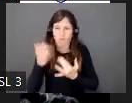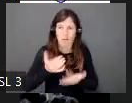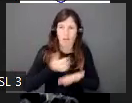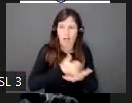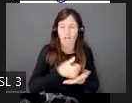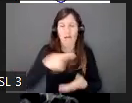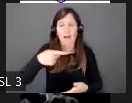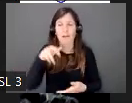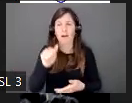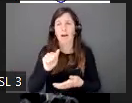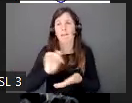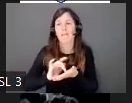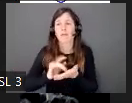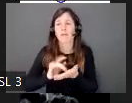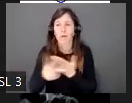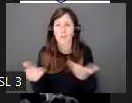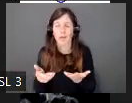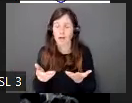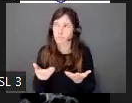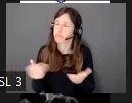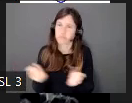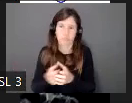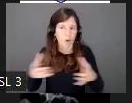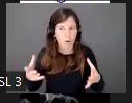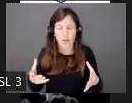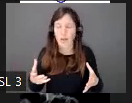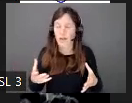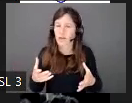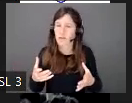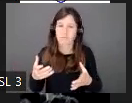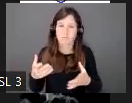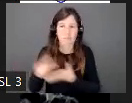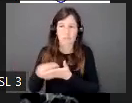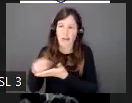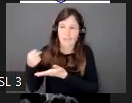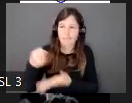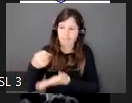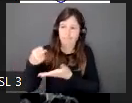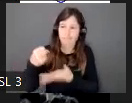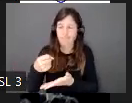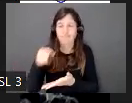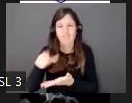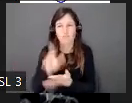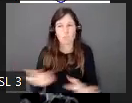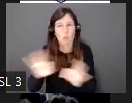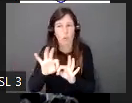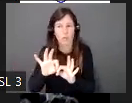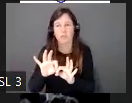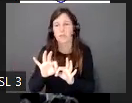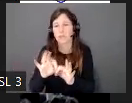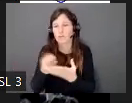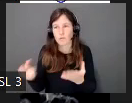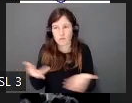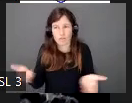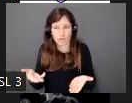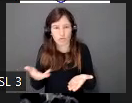leaps and bounds and is well funded and continues to be a stakeholder in our community to keep seniors, especially seniors, safe in